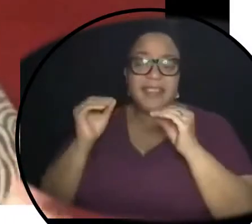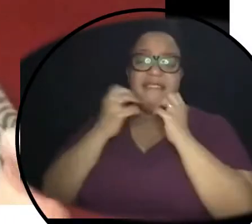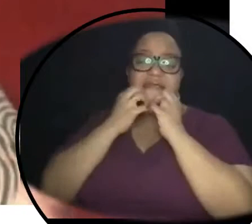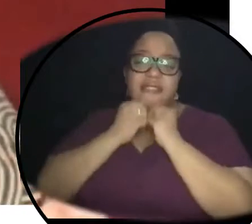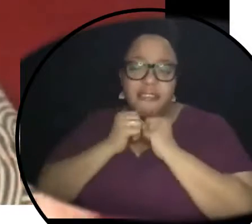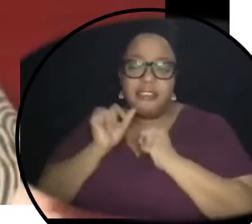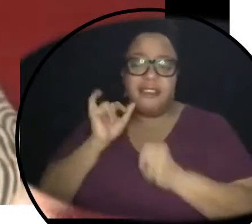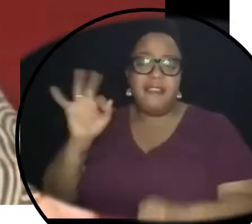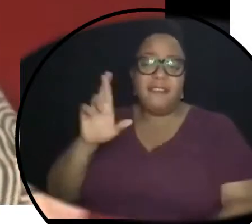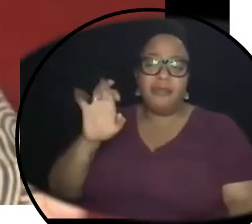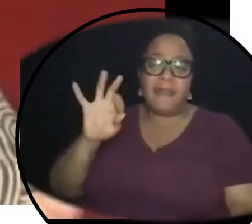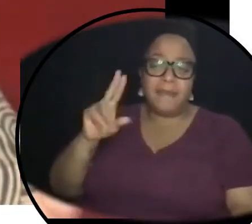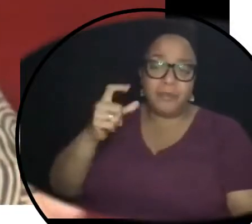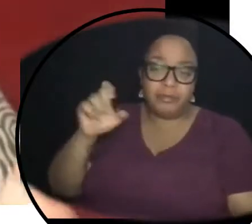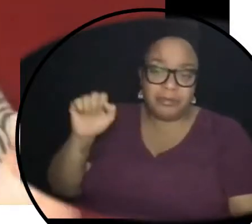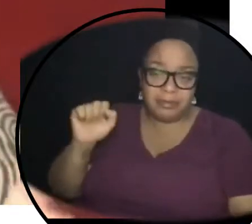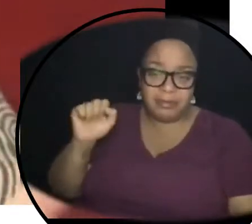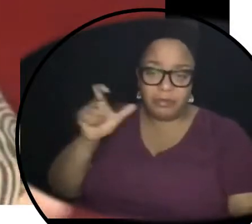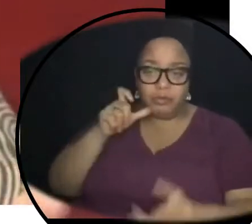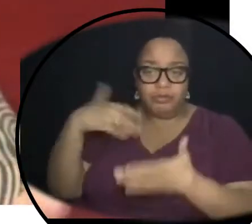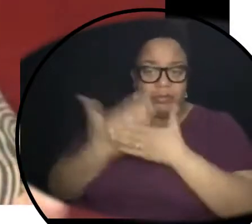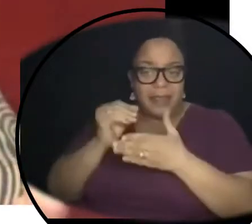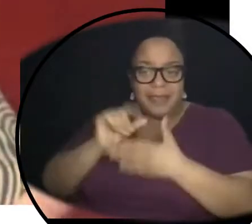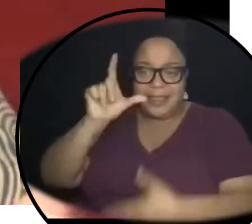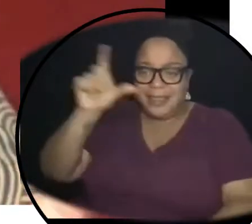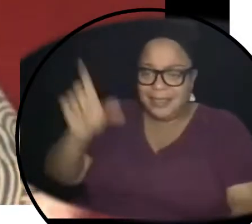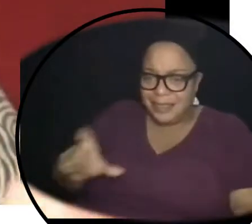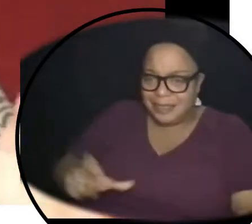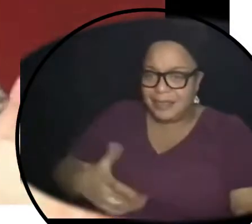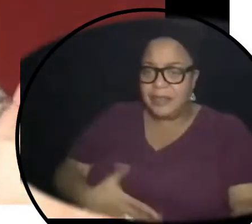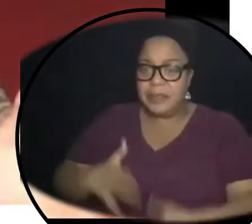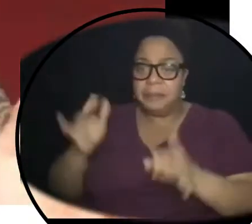become one of the main portals to Europe.